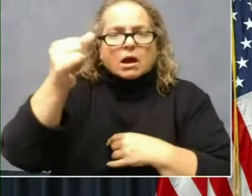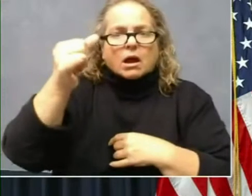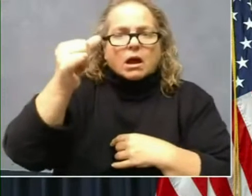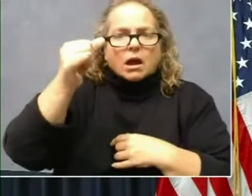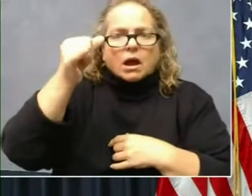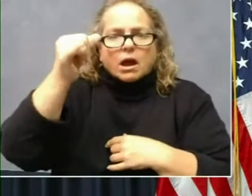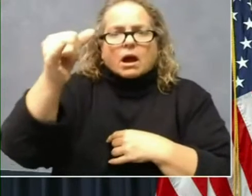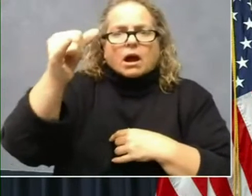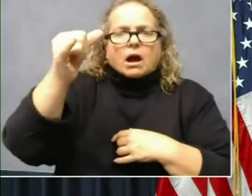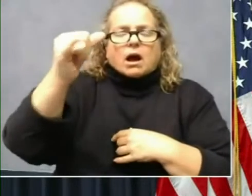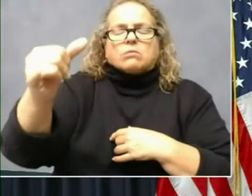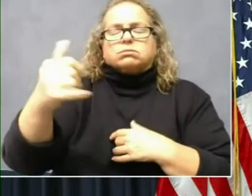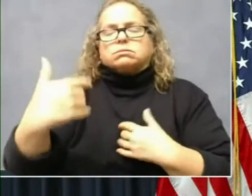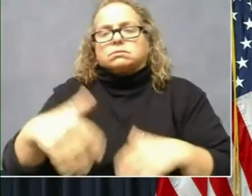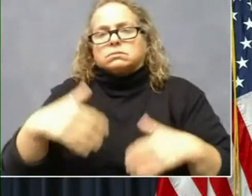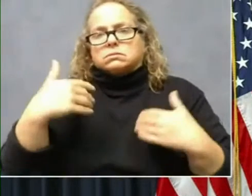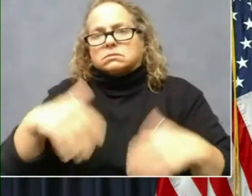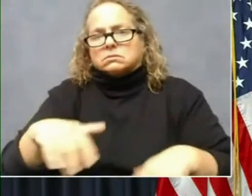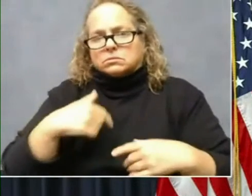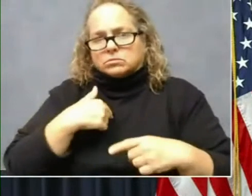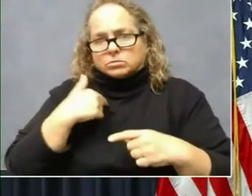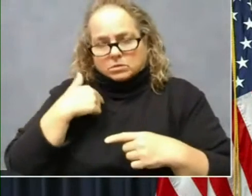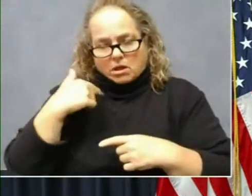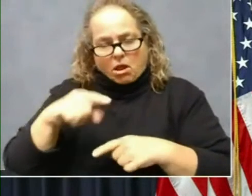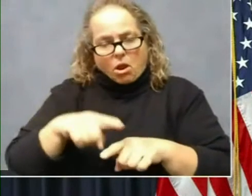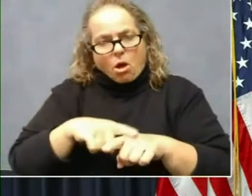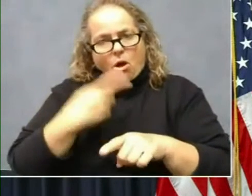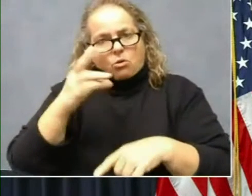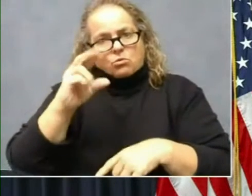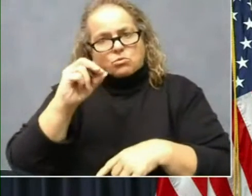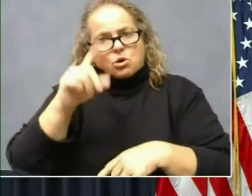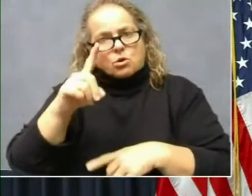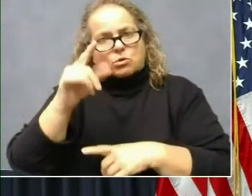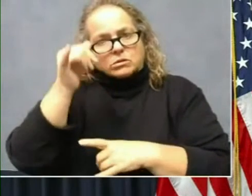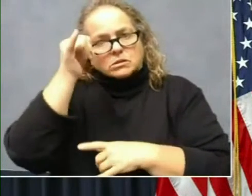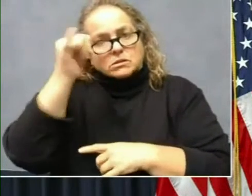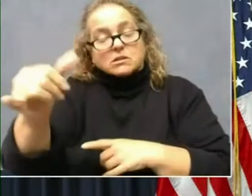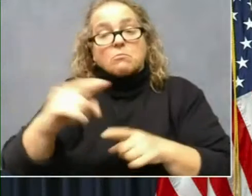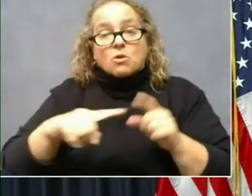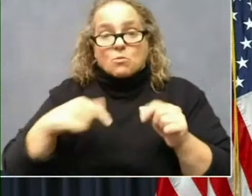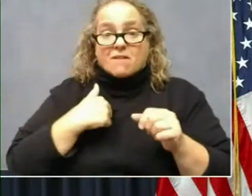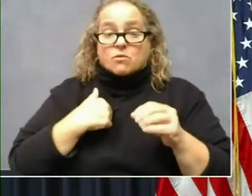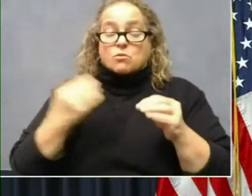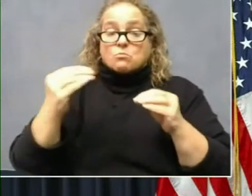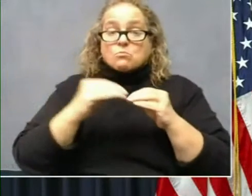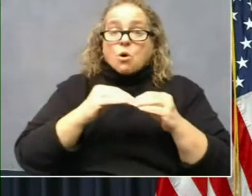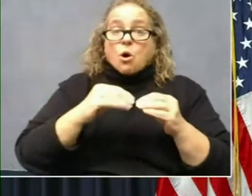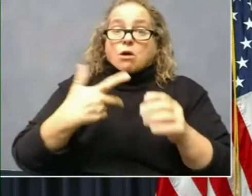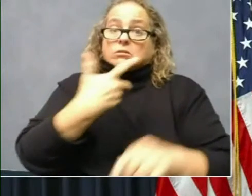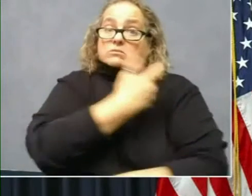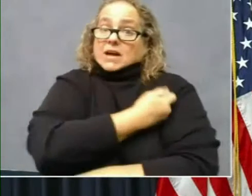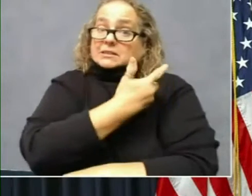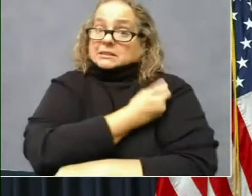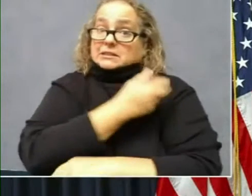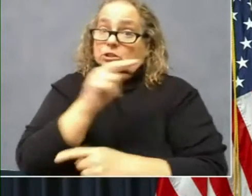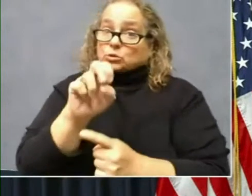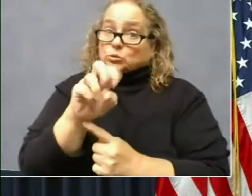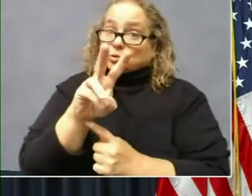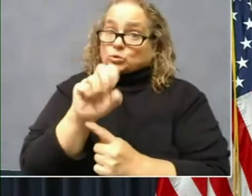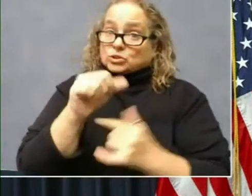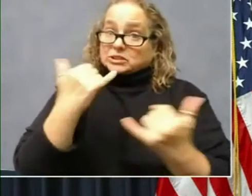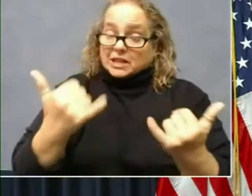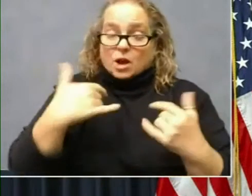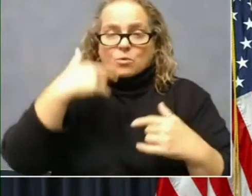road. But as we're here today, and we're going to share some more vaccine news later today, we know the end. It's out